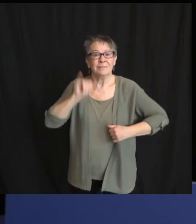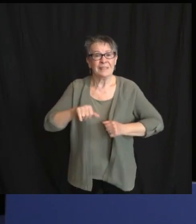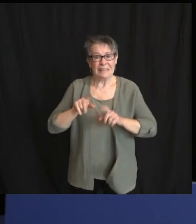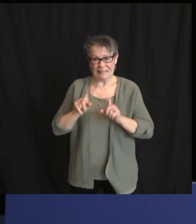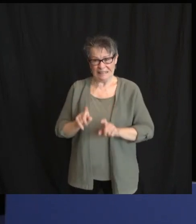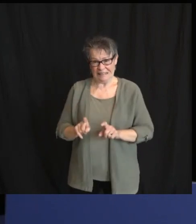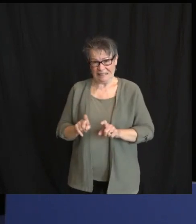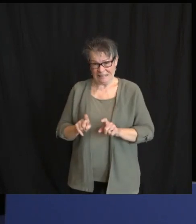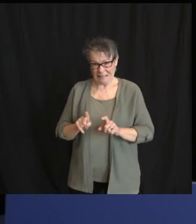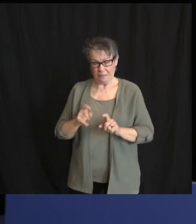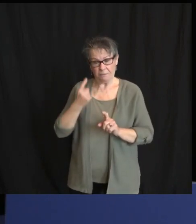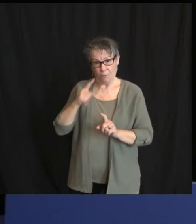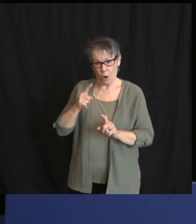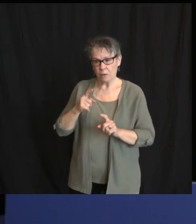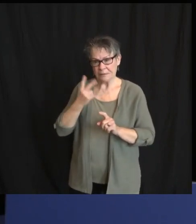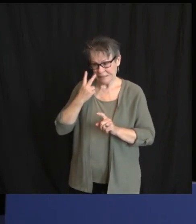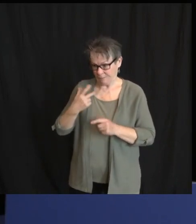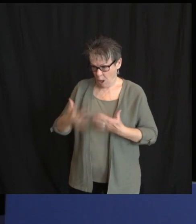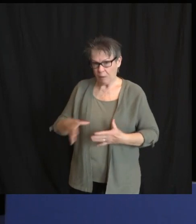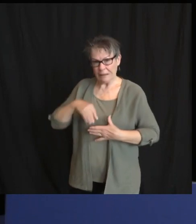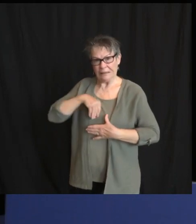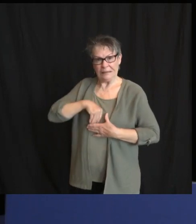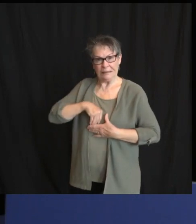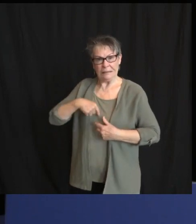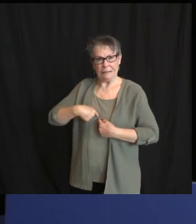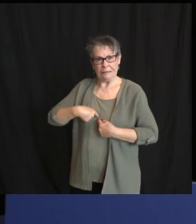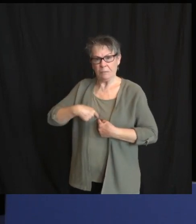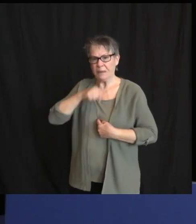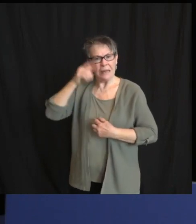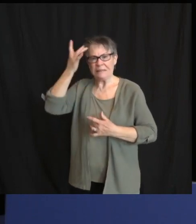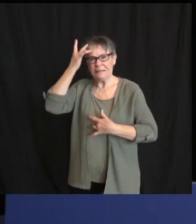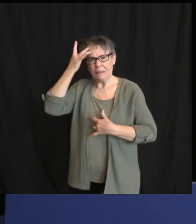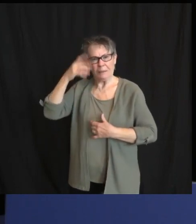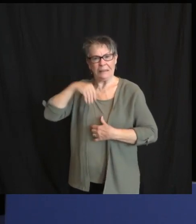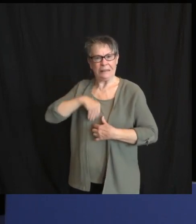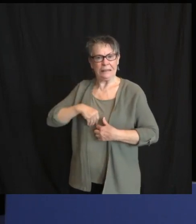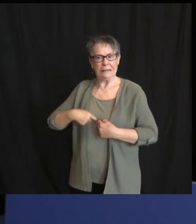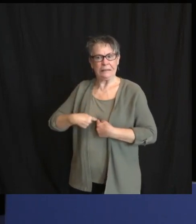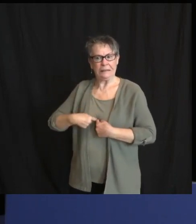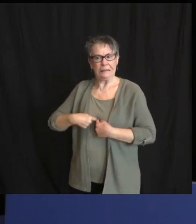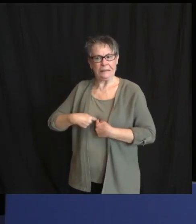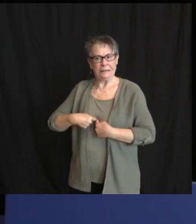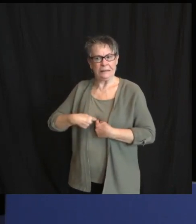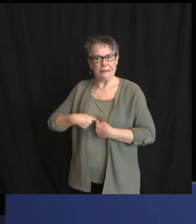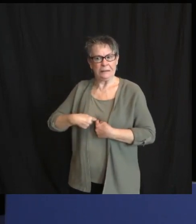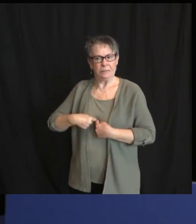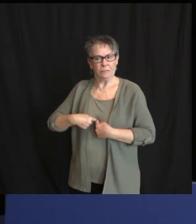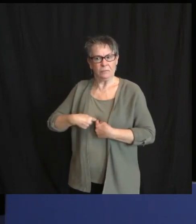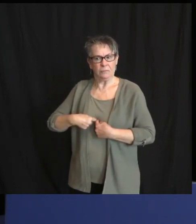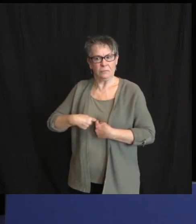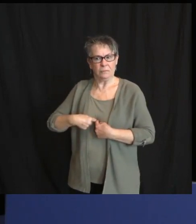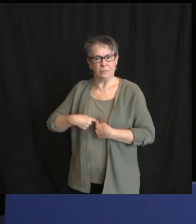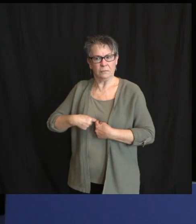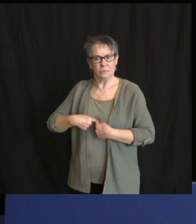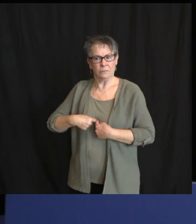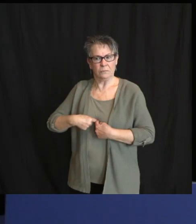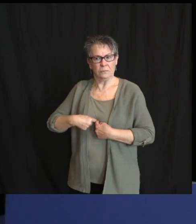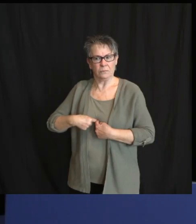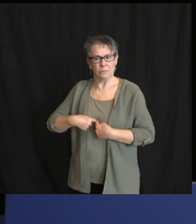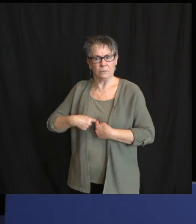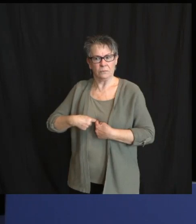virus, which causes COVID-19. And to your question about what it does and does not do,